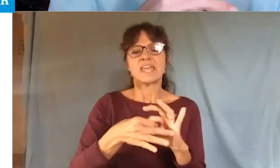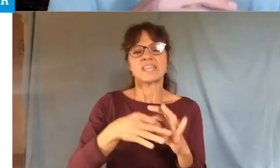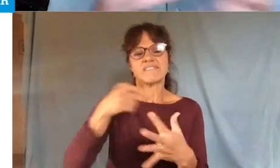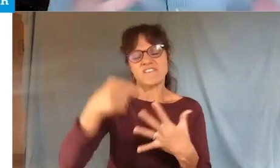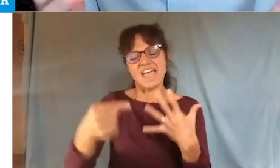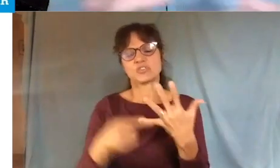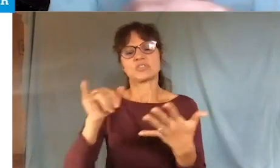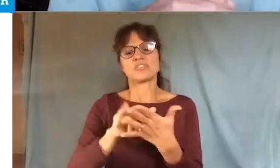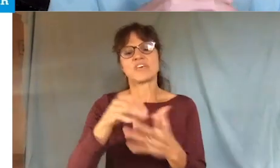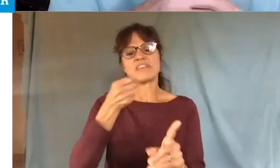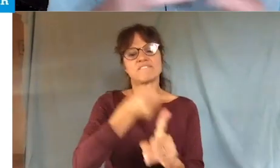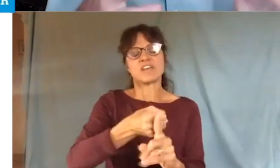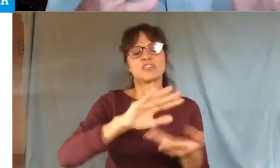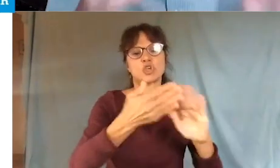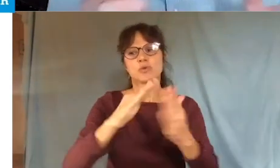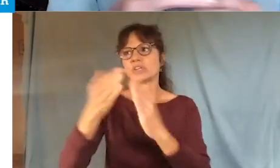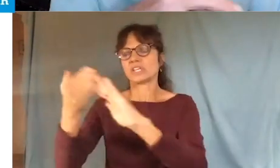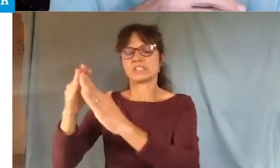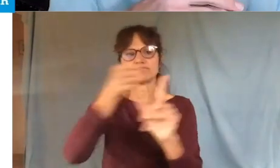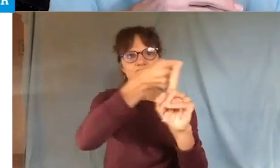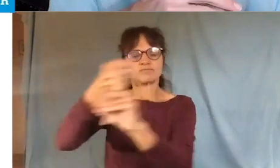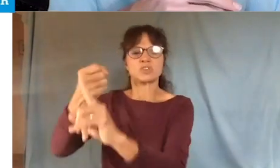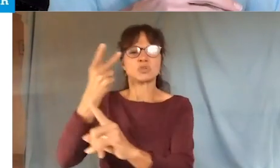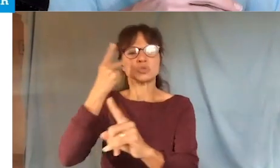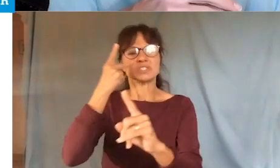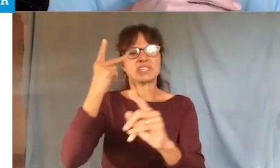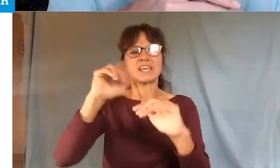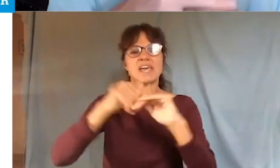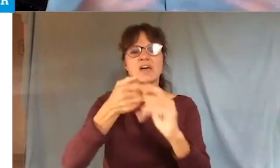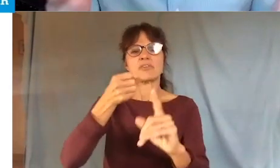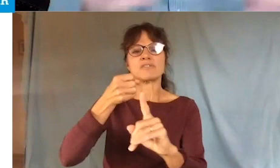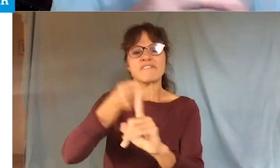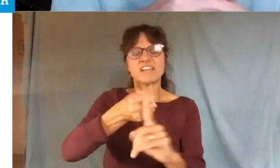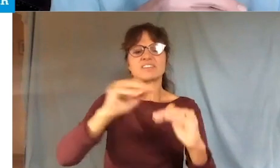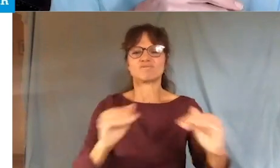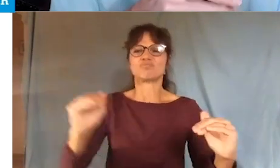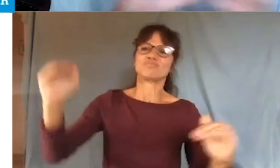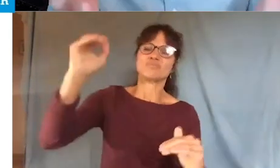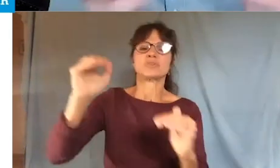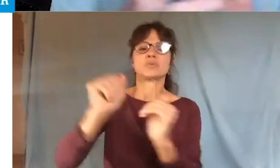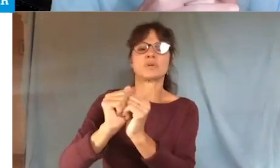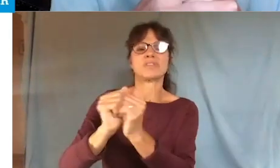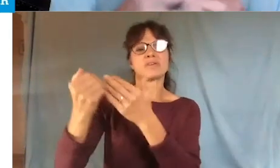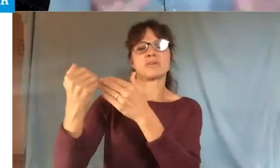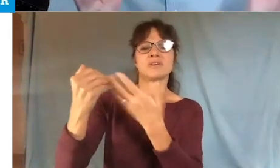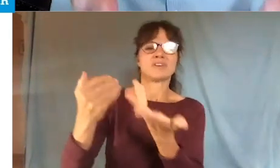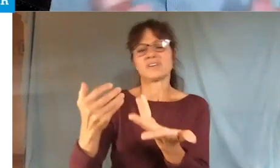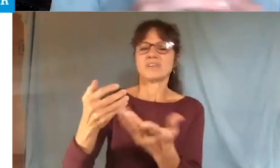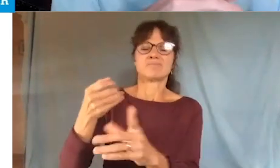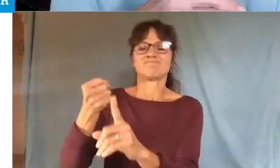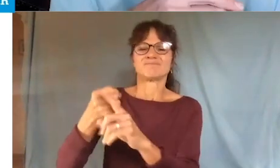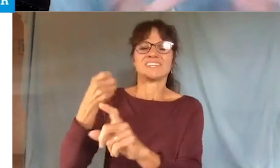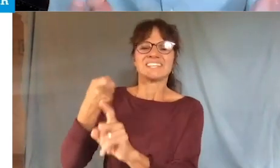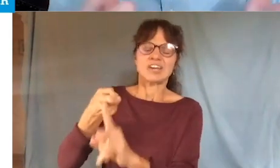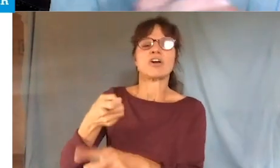affect the communities and see the disproportionality of those burden of disease. And so I think that this is another